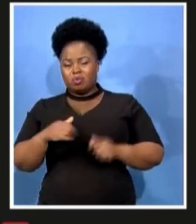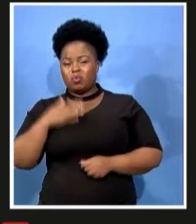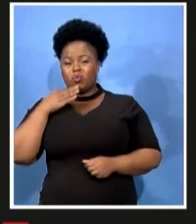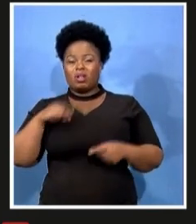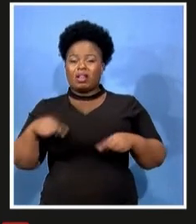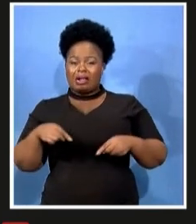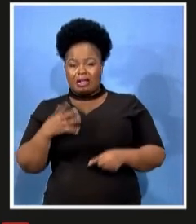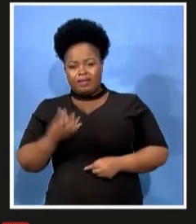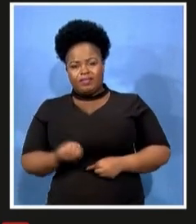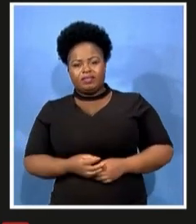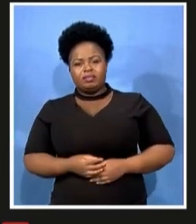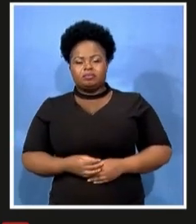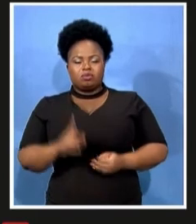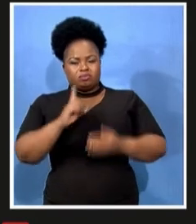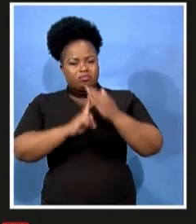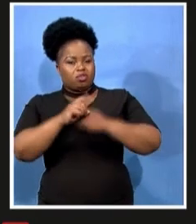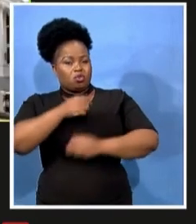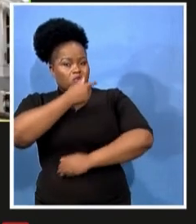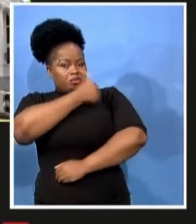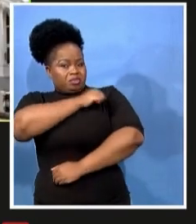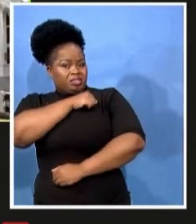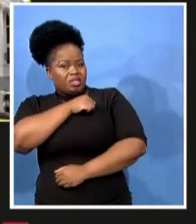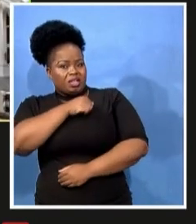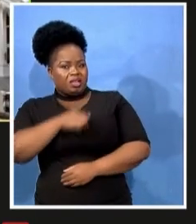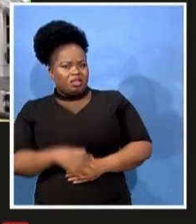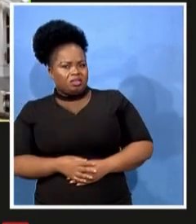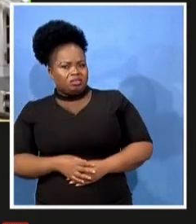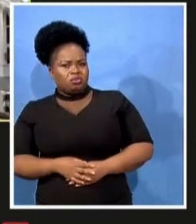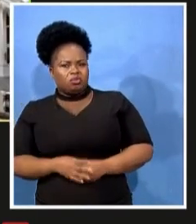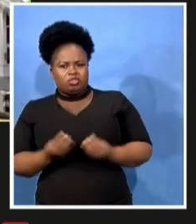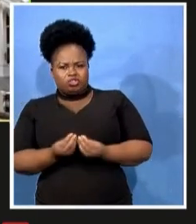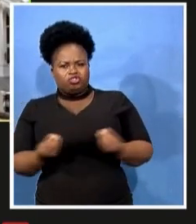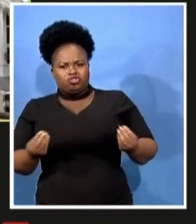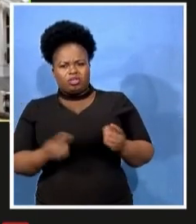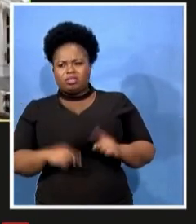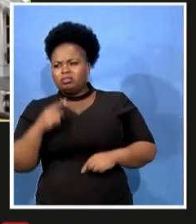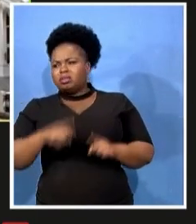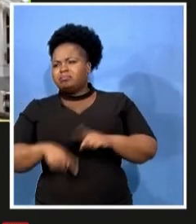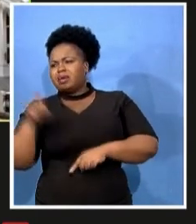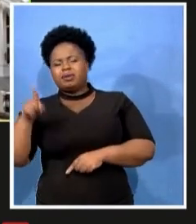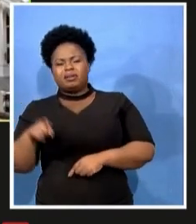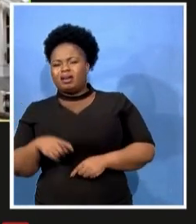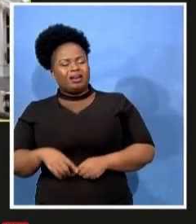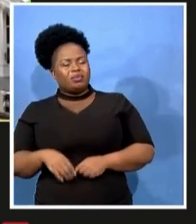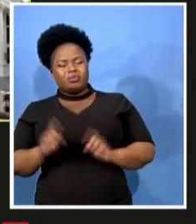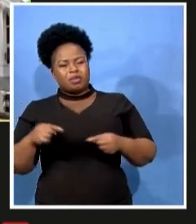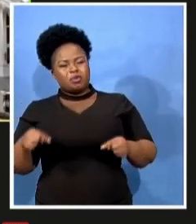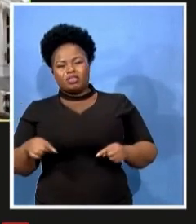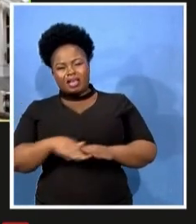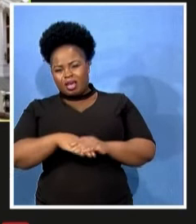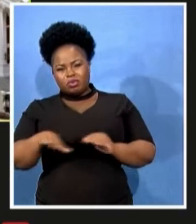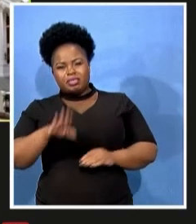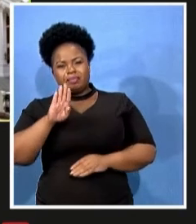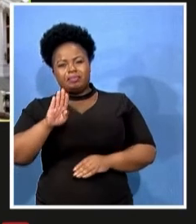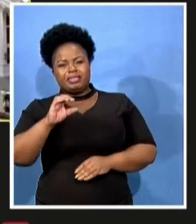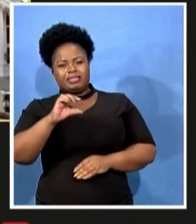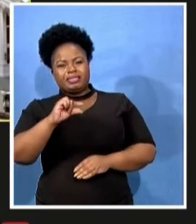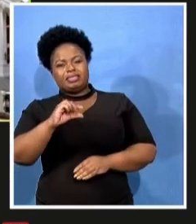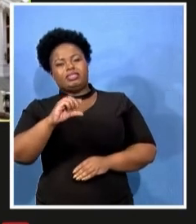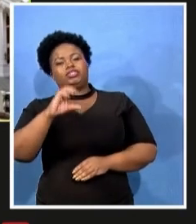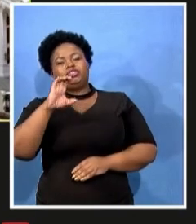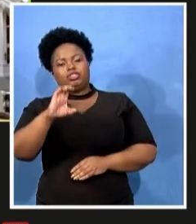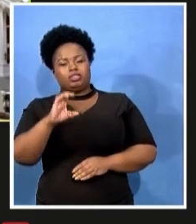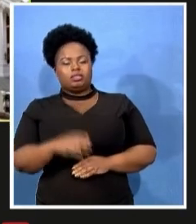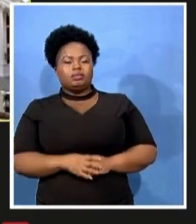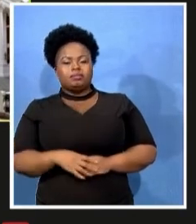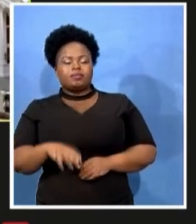you don't get children discharged without a BCG. That's a vaccine. That's an immunization. It is given because